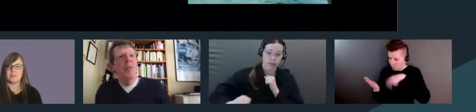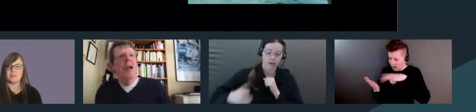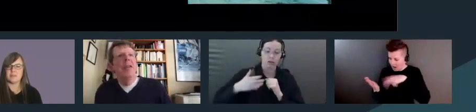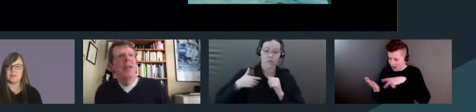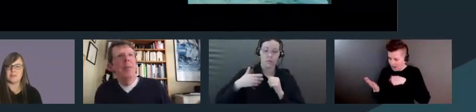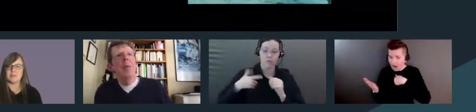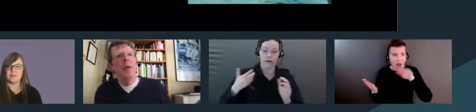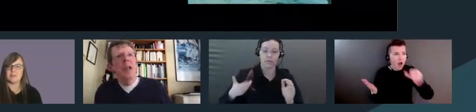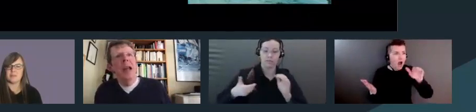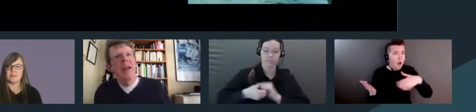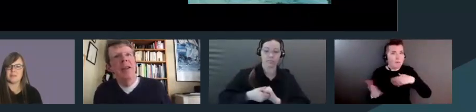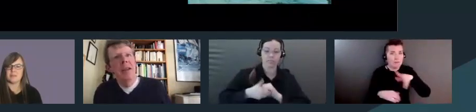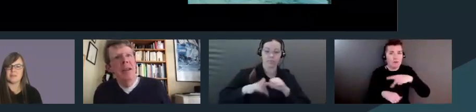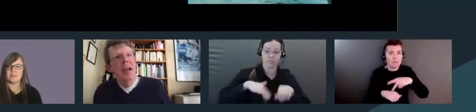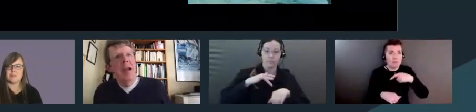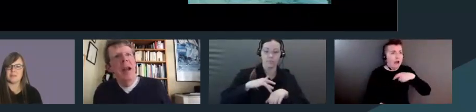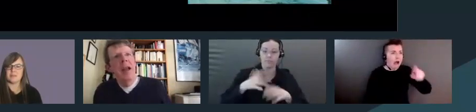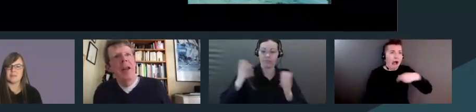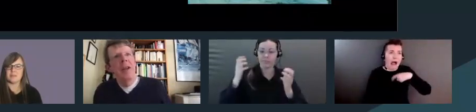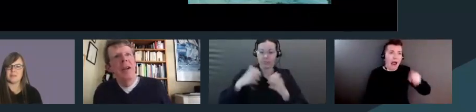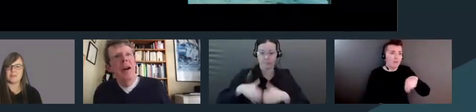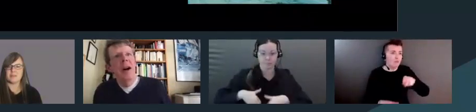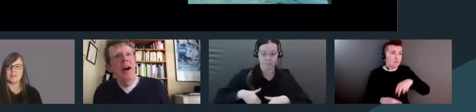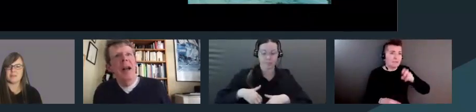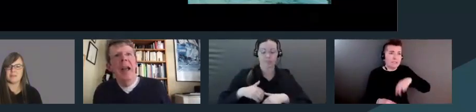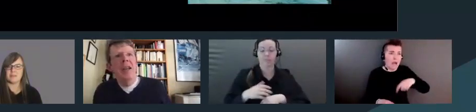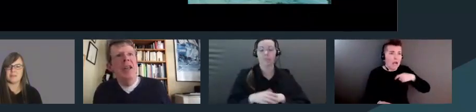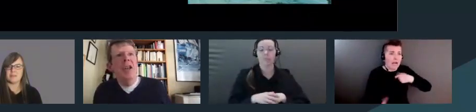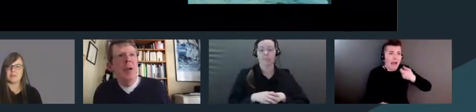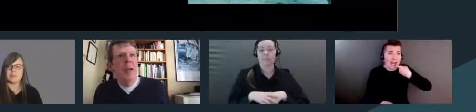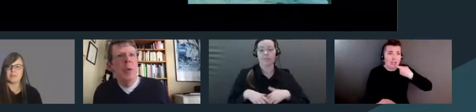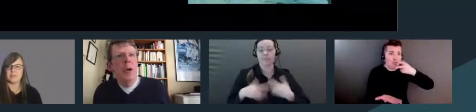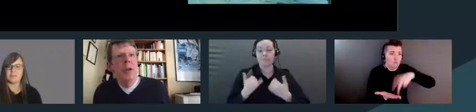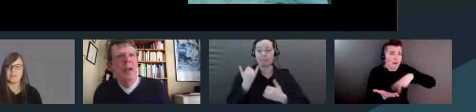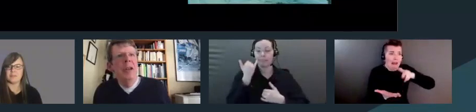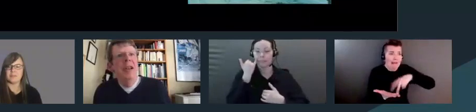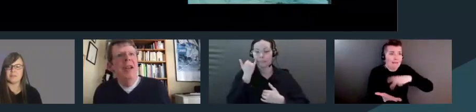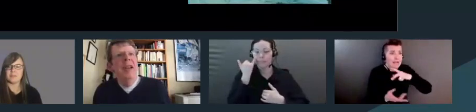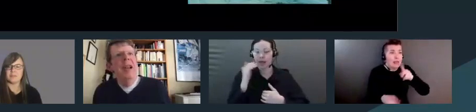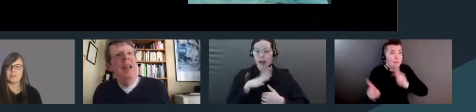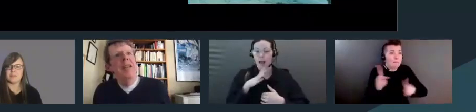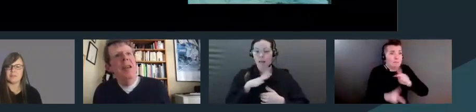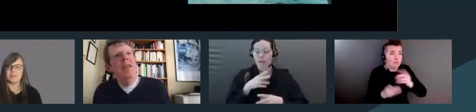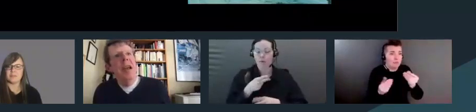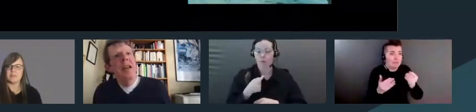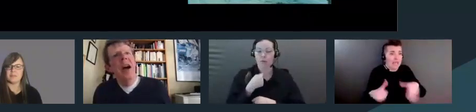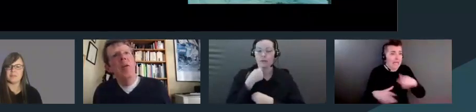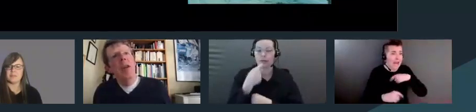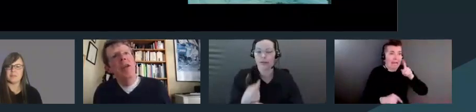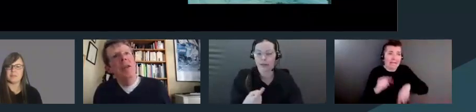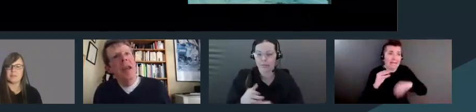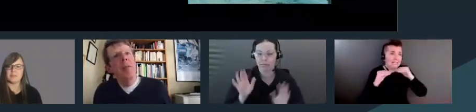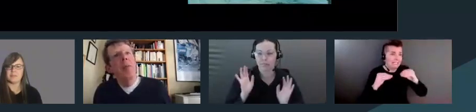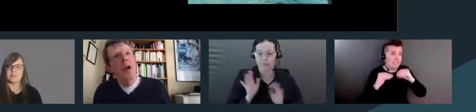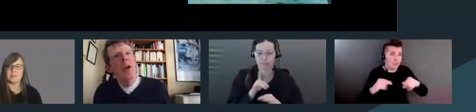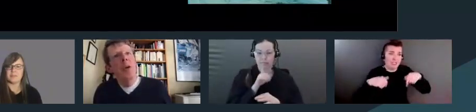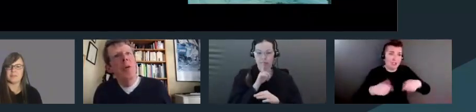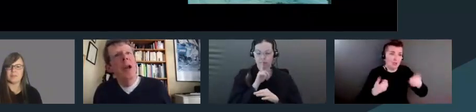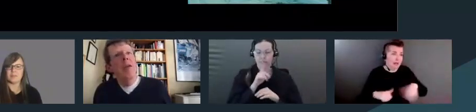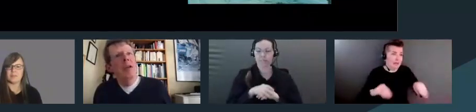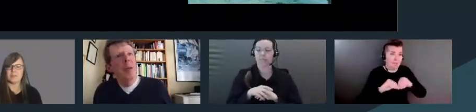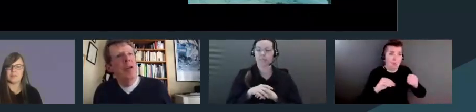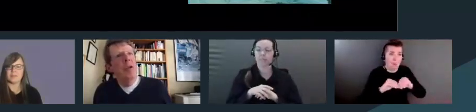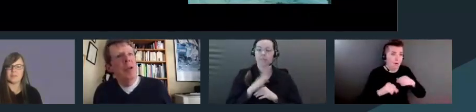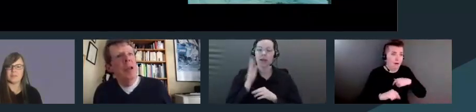resign. I've just read The People's Land, and I can't teach here anymore. And he said, Sandy, I read the same